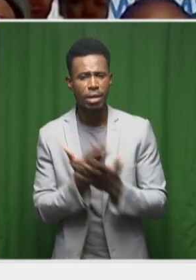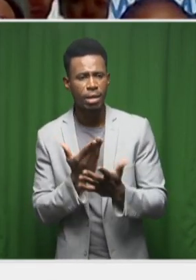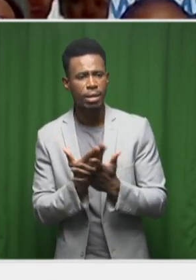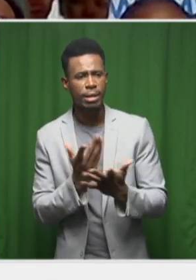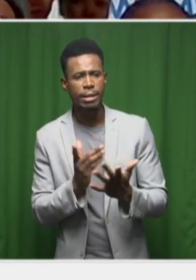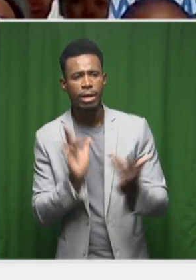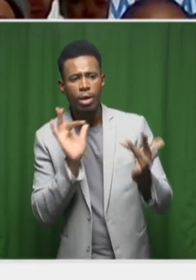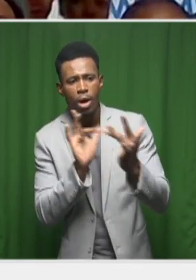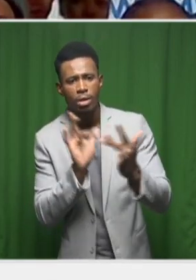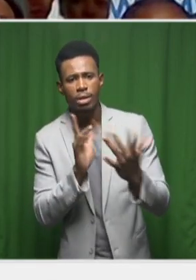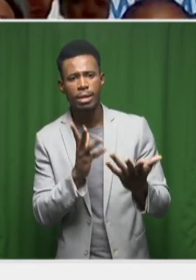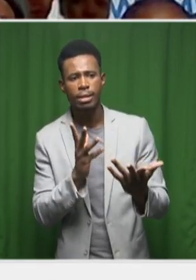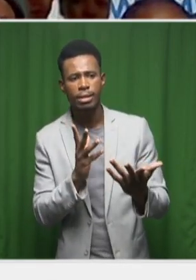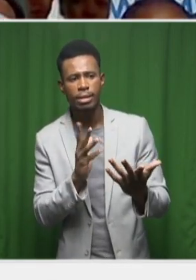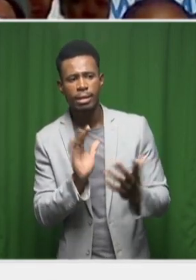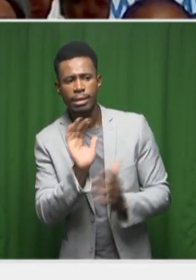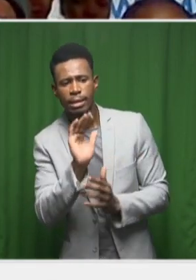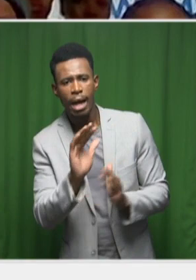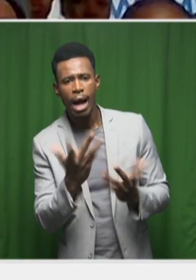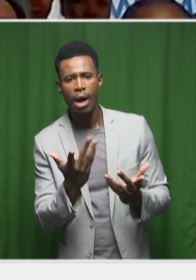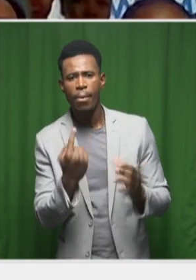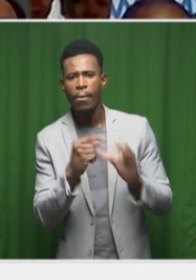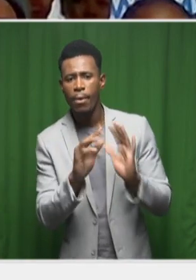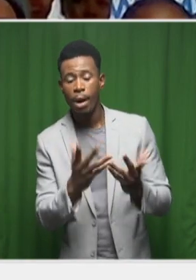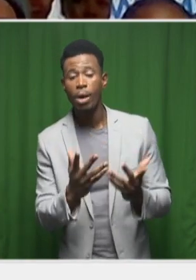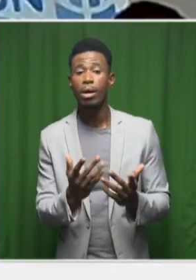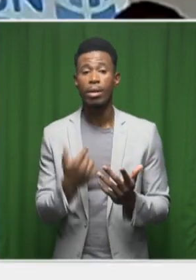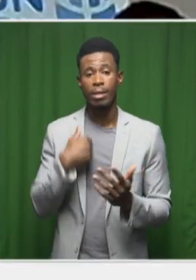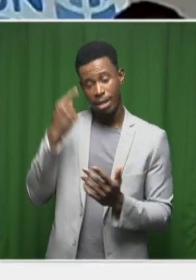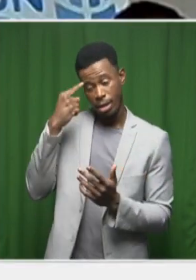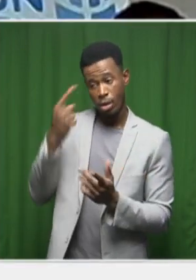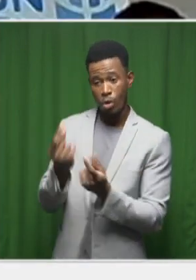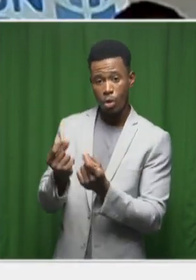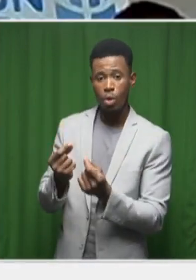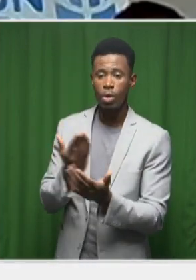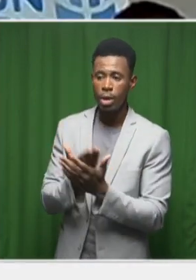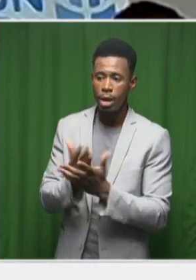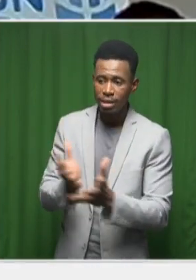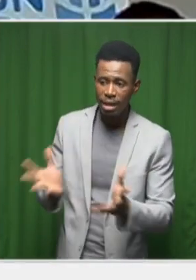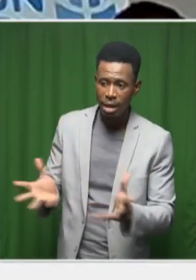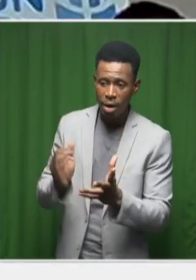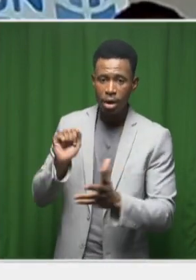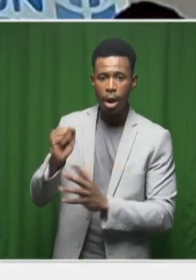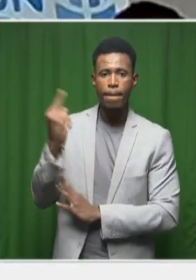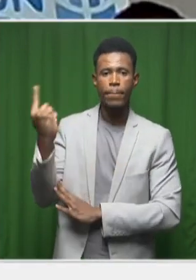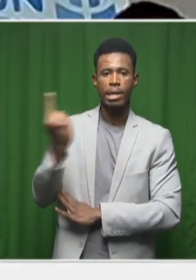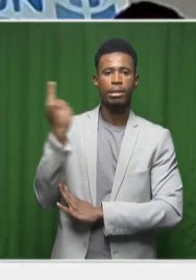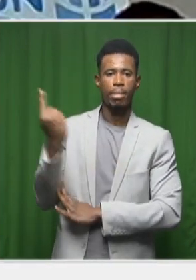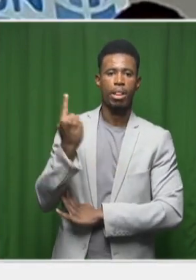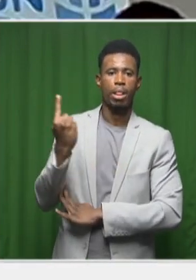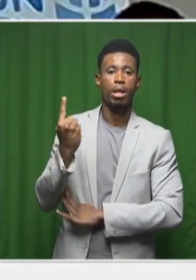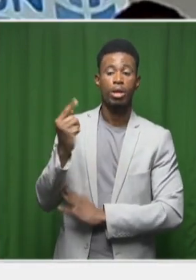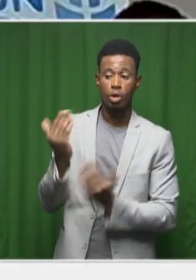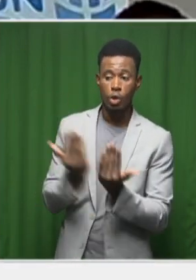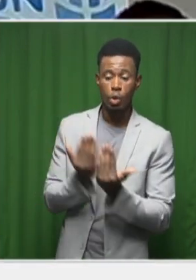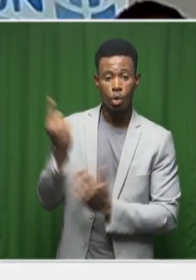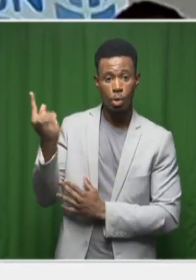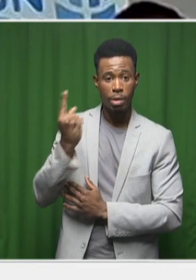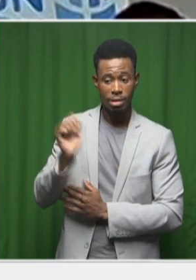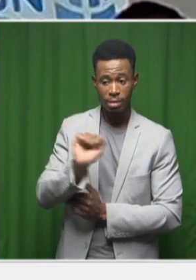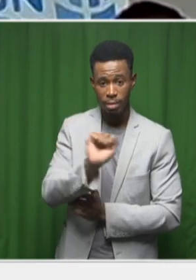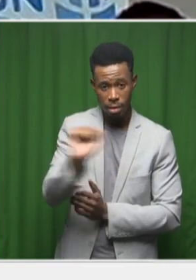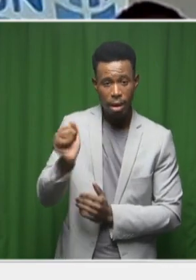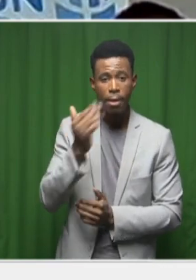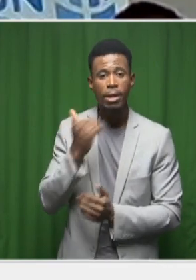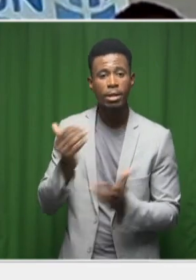I think if push your principal that can we have coding as an extracurricular in our school. It is important